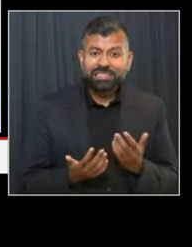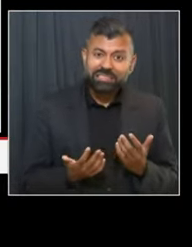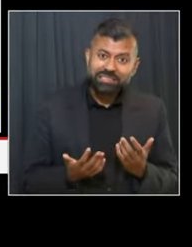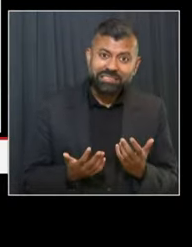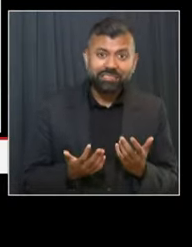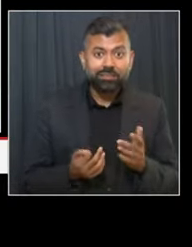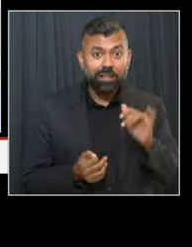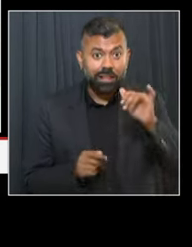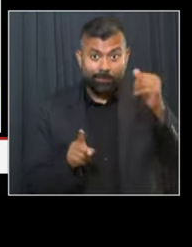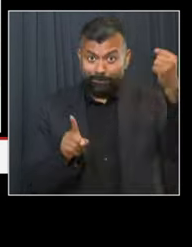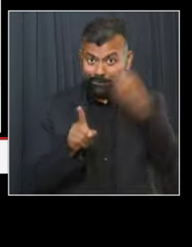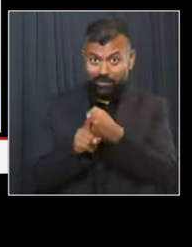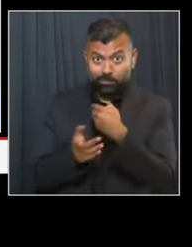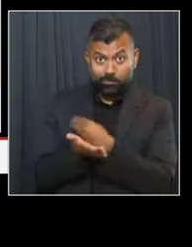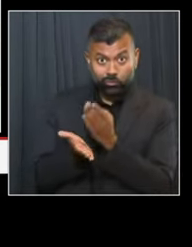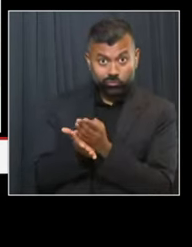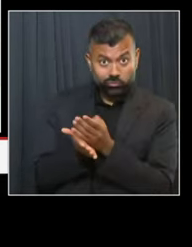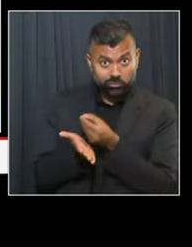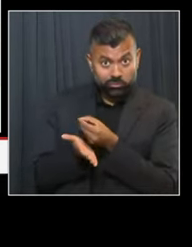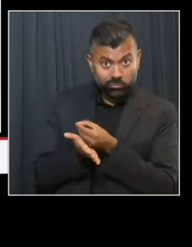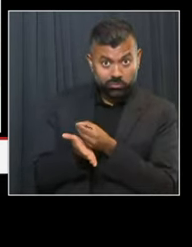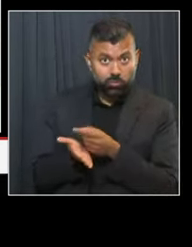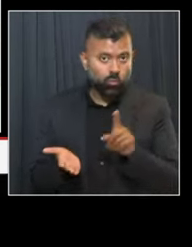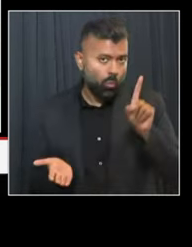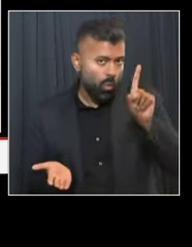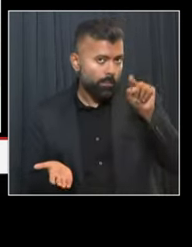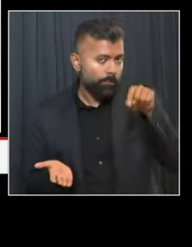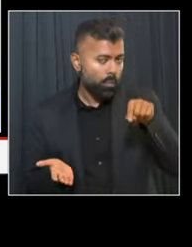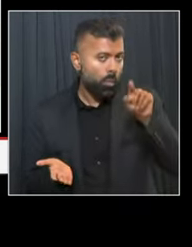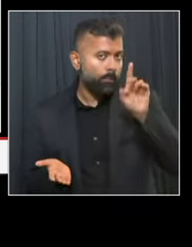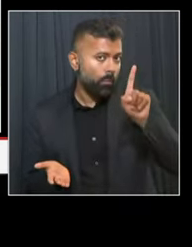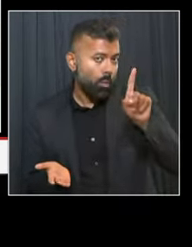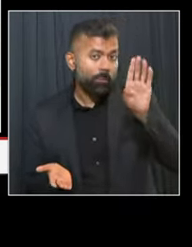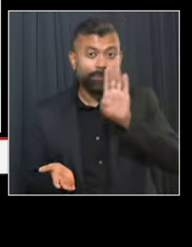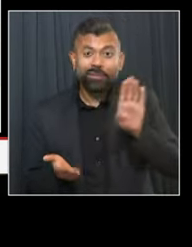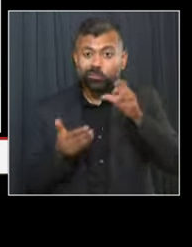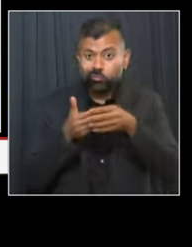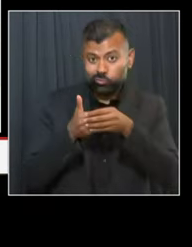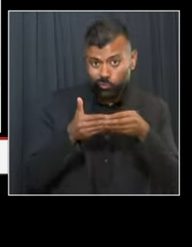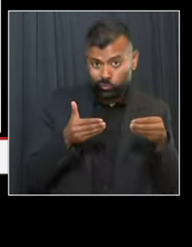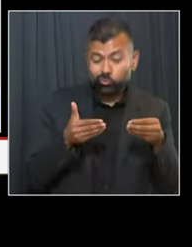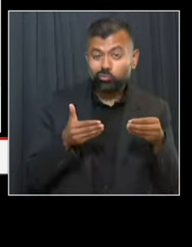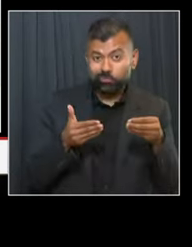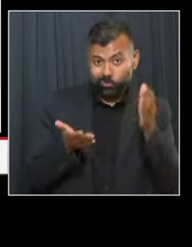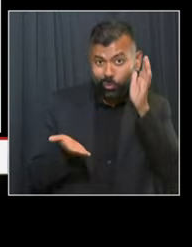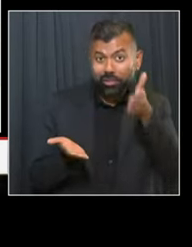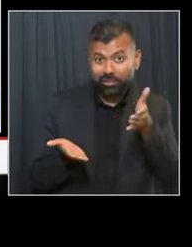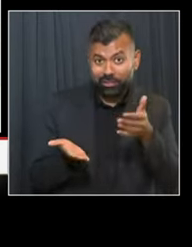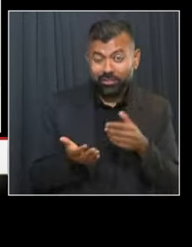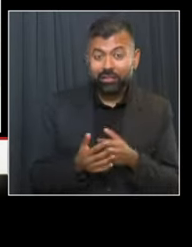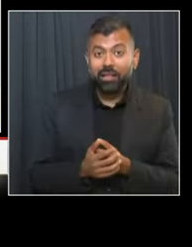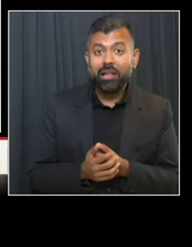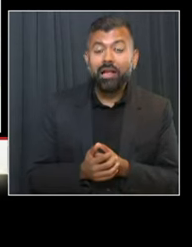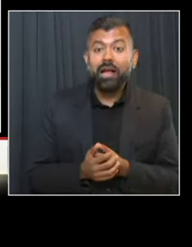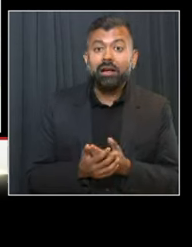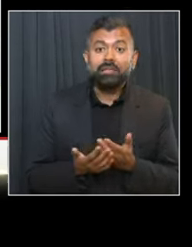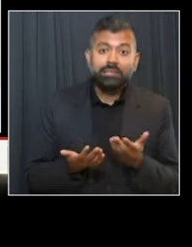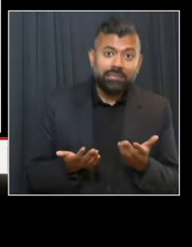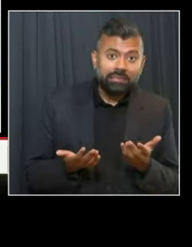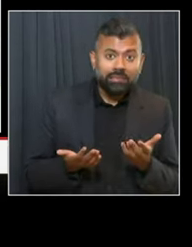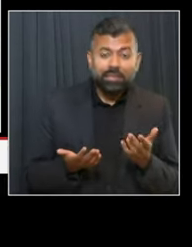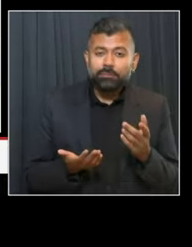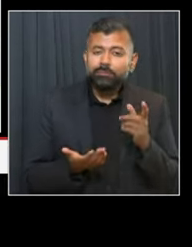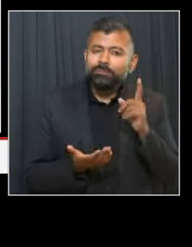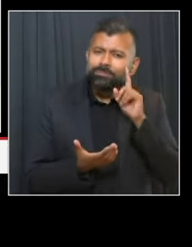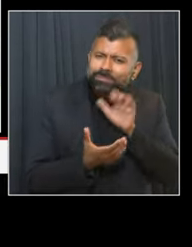billion. You know, I also firmly believe that the decisions that we make together can change